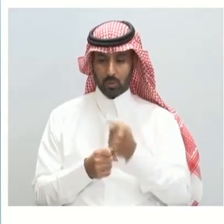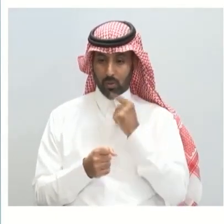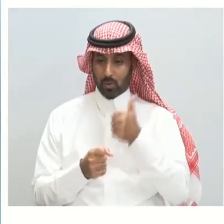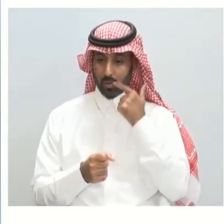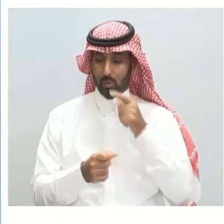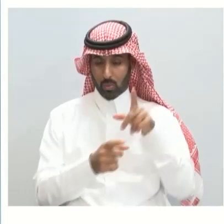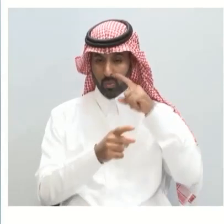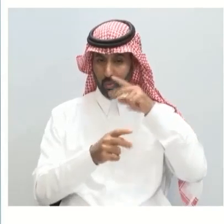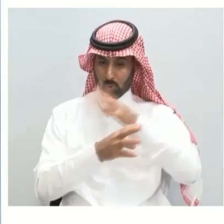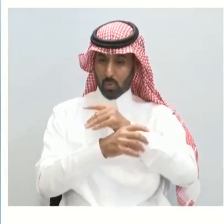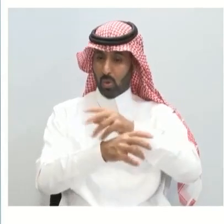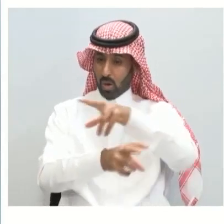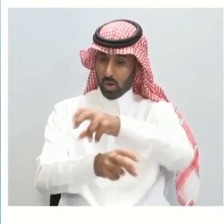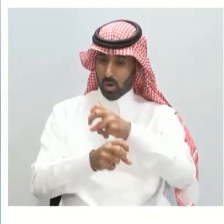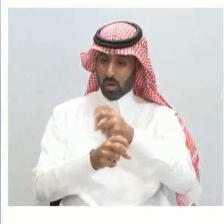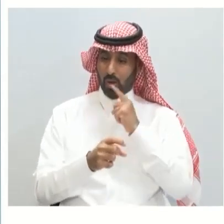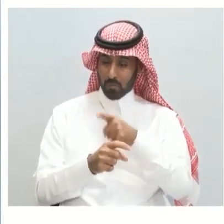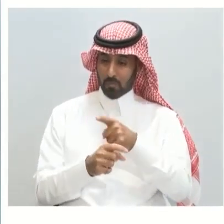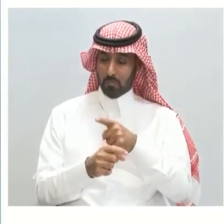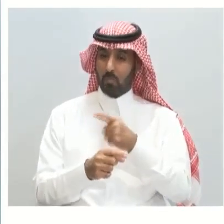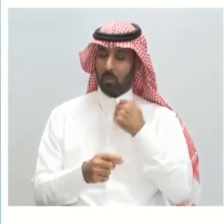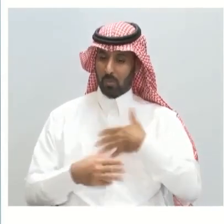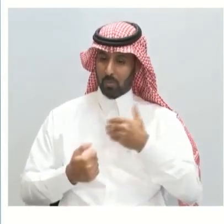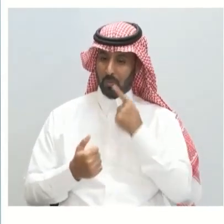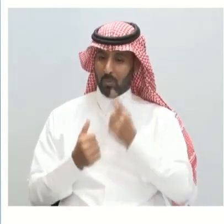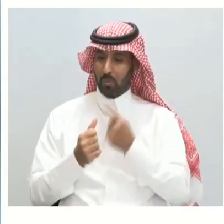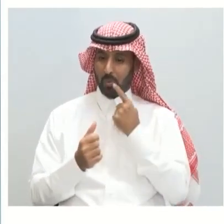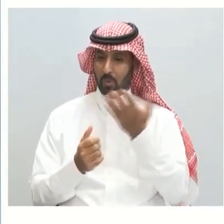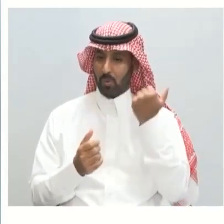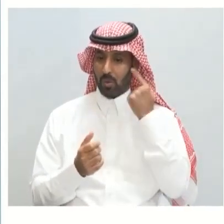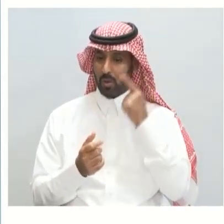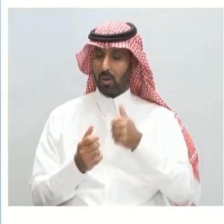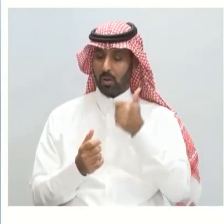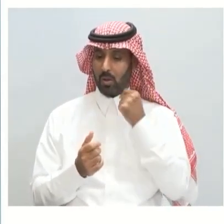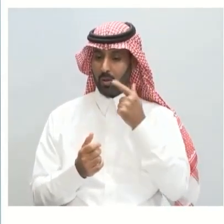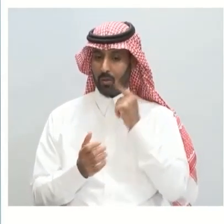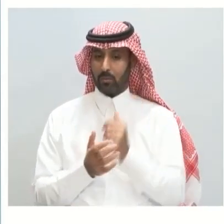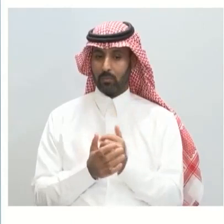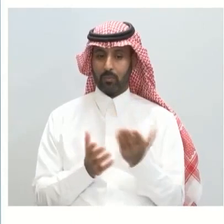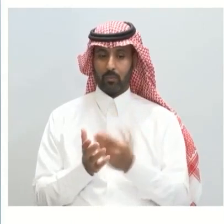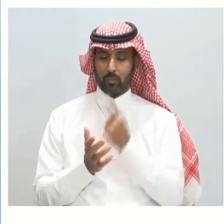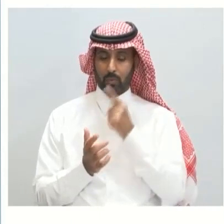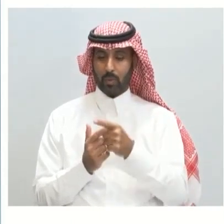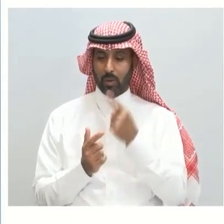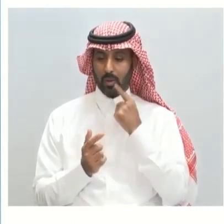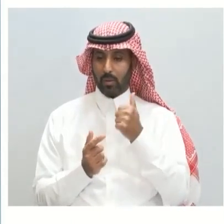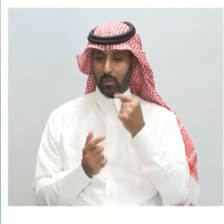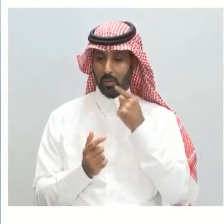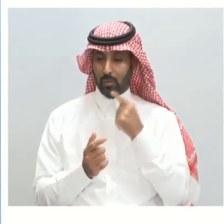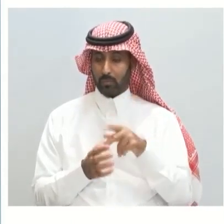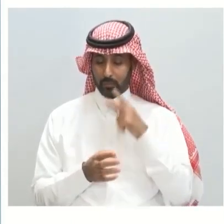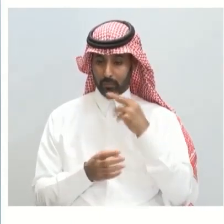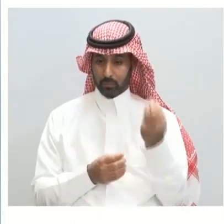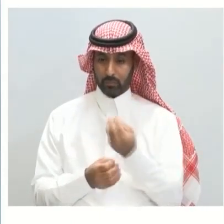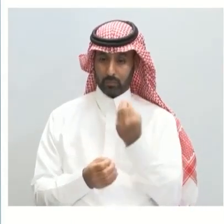hunt? Mr. Ali, have we? Indeed, we have been more fortunate than we could have ever expected. This has been the best trip ever.